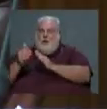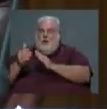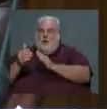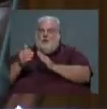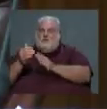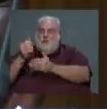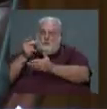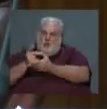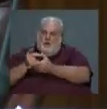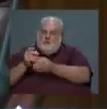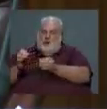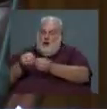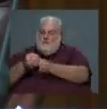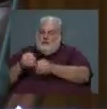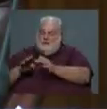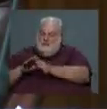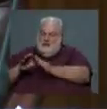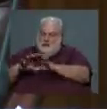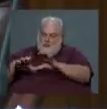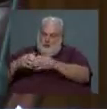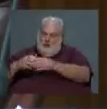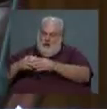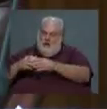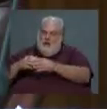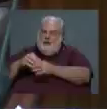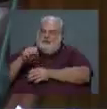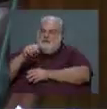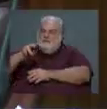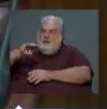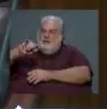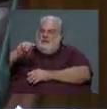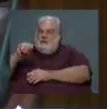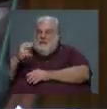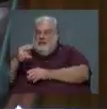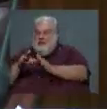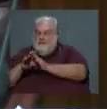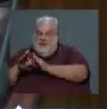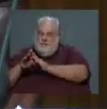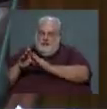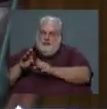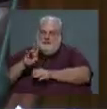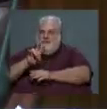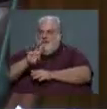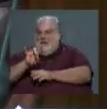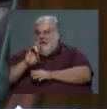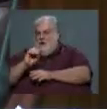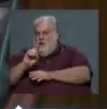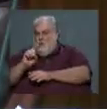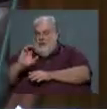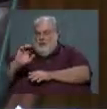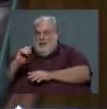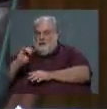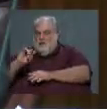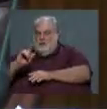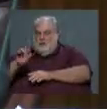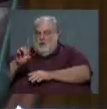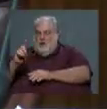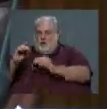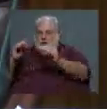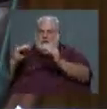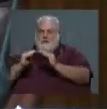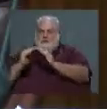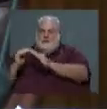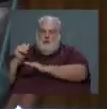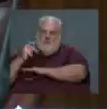office district titled Smith Development Revised Short Form POD, located at 7801 Cantrell Road. An ordinance to approve a plan zoning